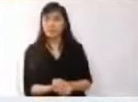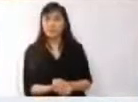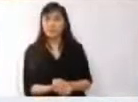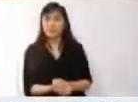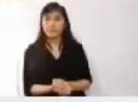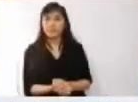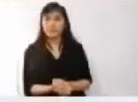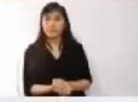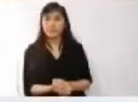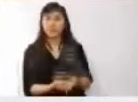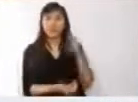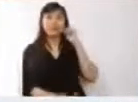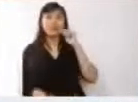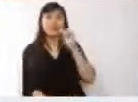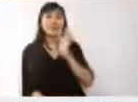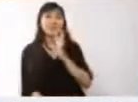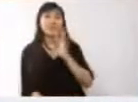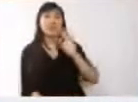hospitals?